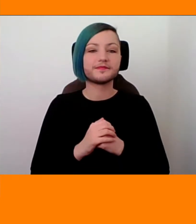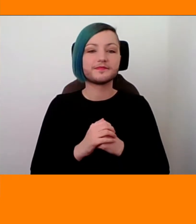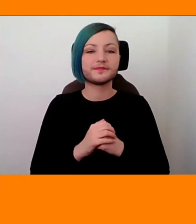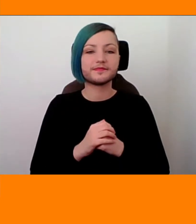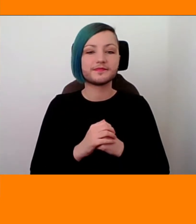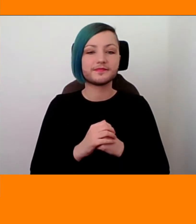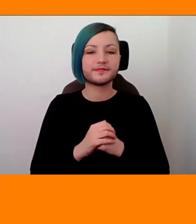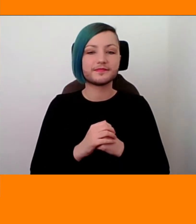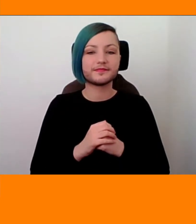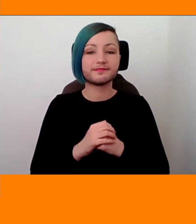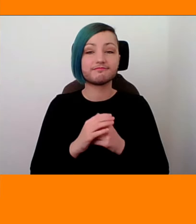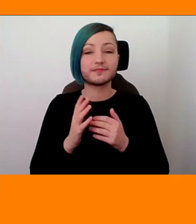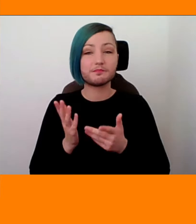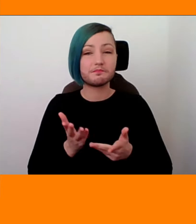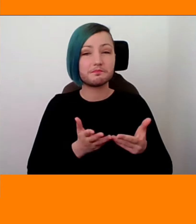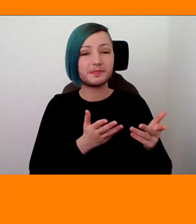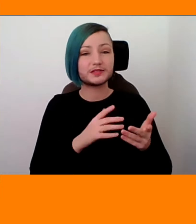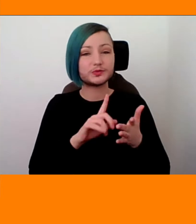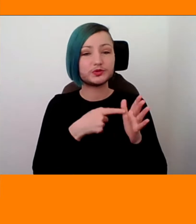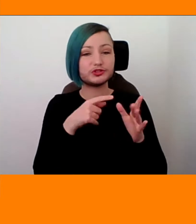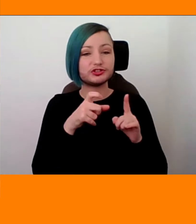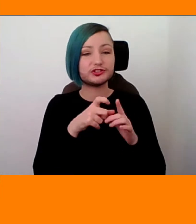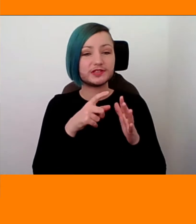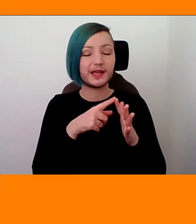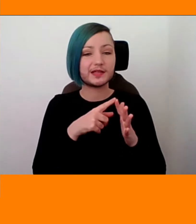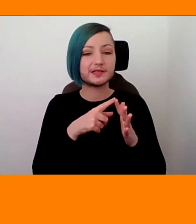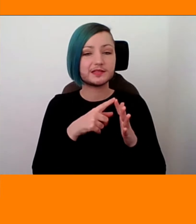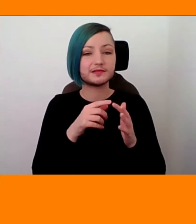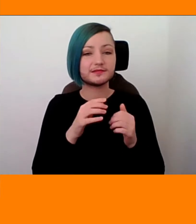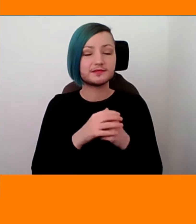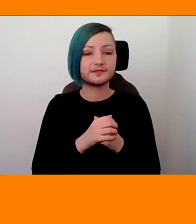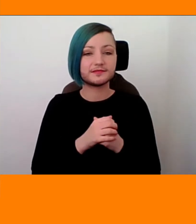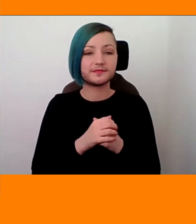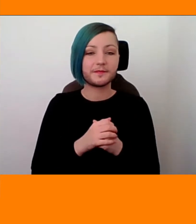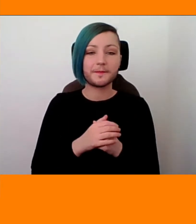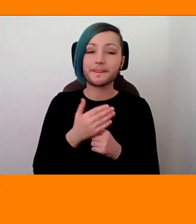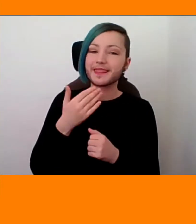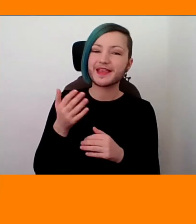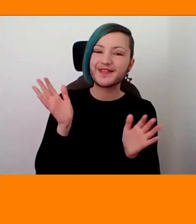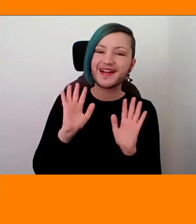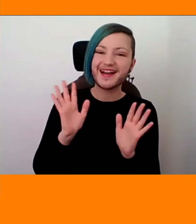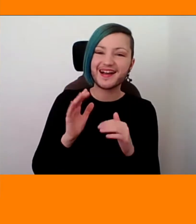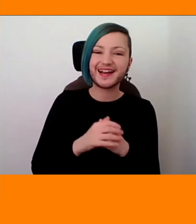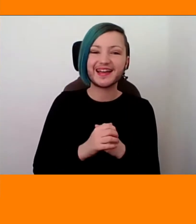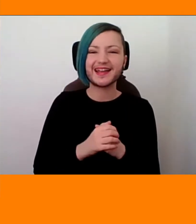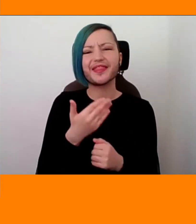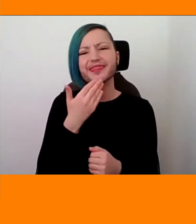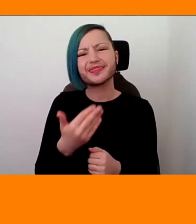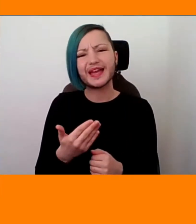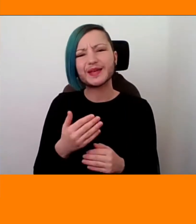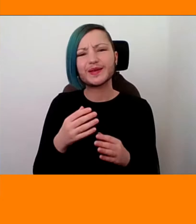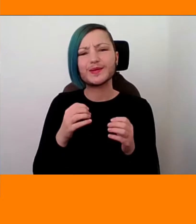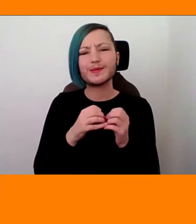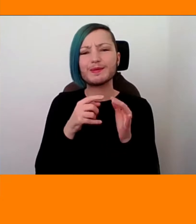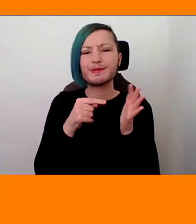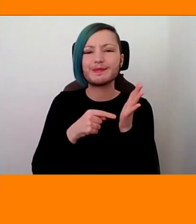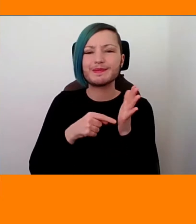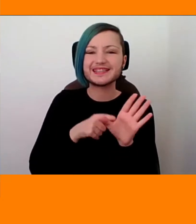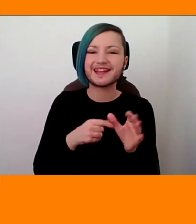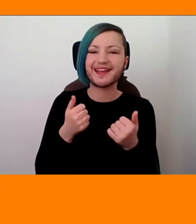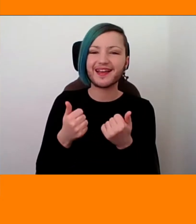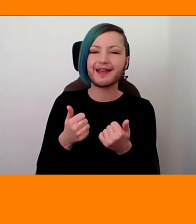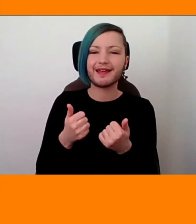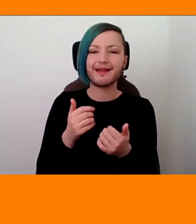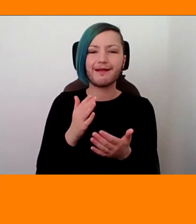I going to pass back to Jade? Thank you. Hi. Hi, thank you so much for that, Betty.